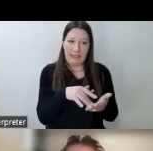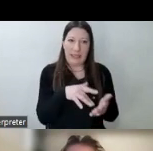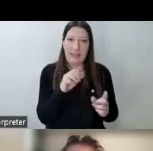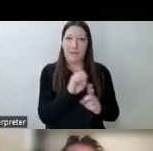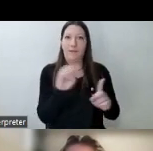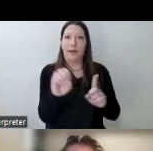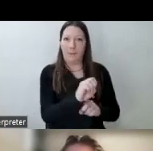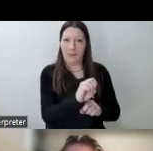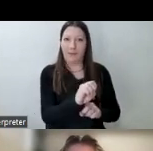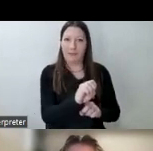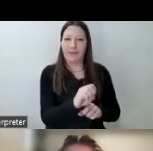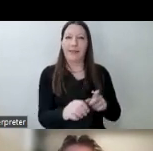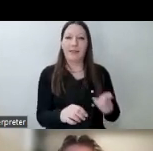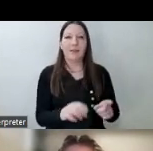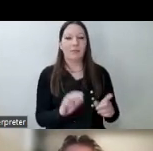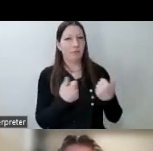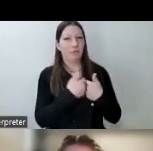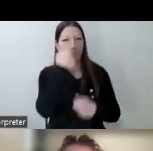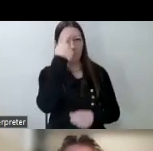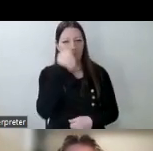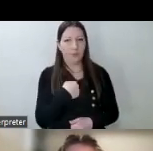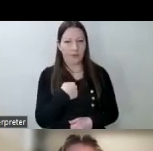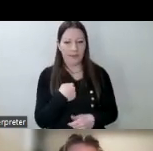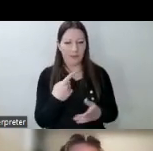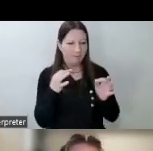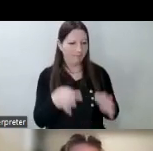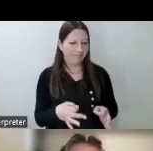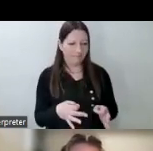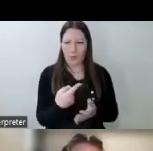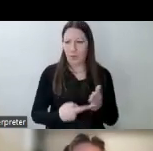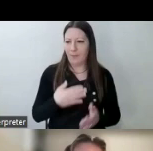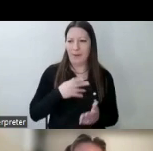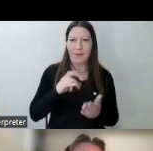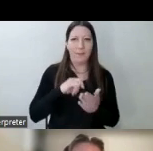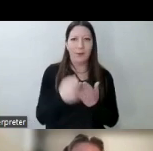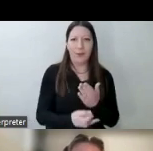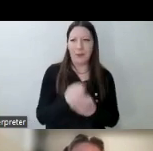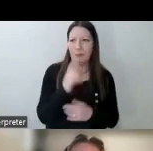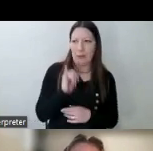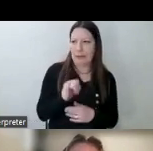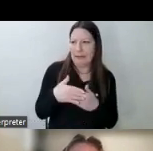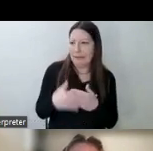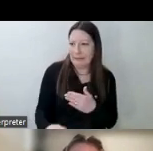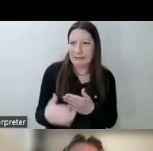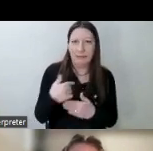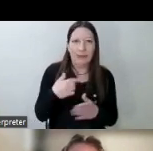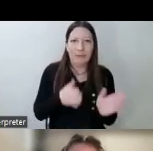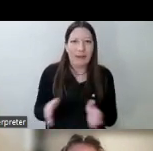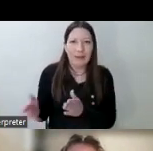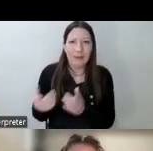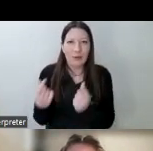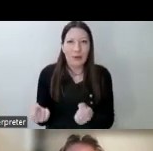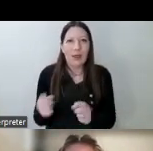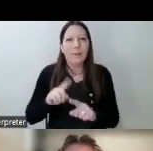for me to determine what exactly this project is and what it intends to do. And I think what it all comes back to is really trying to